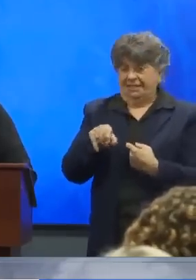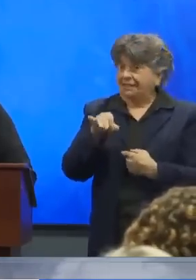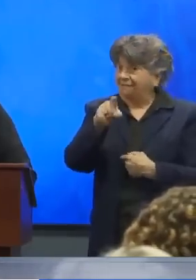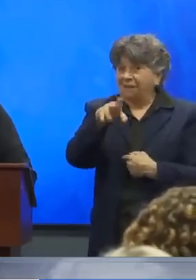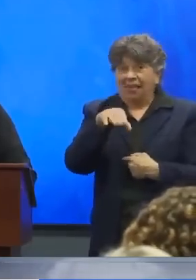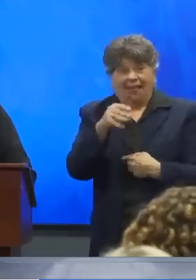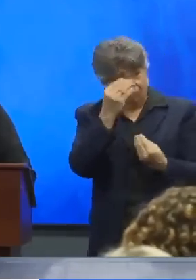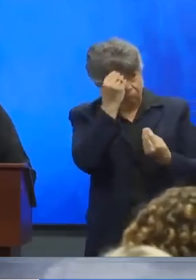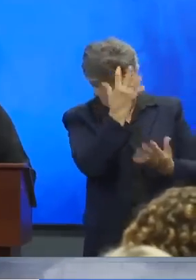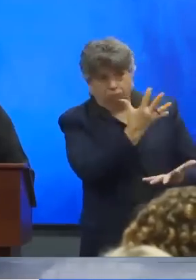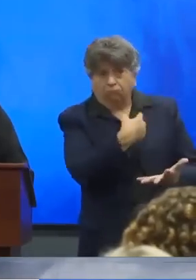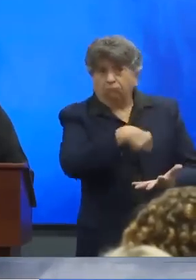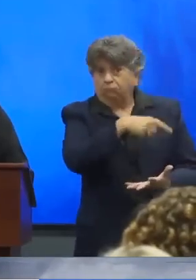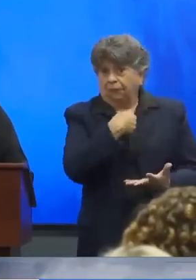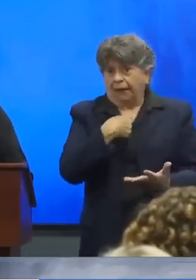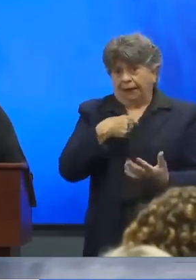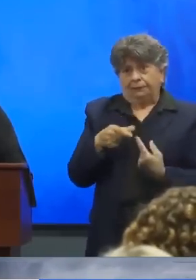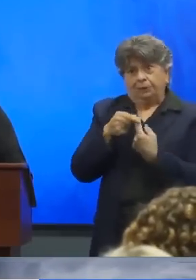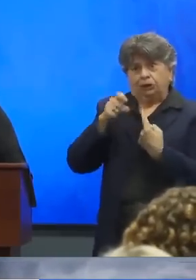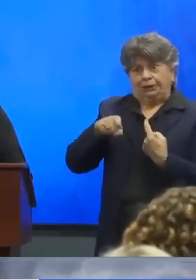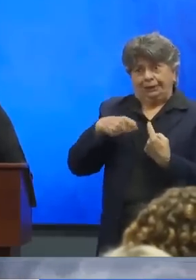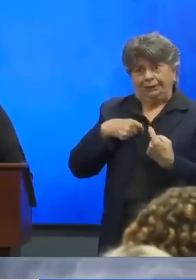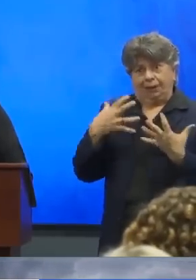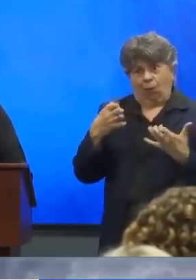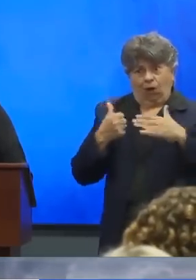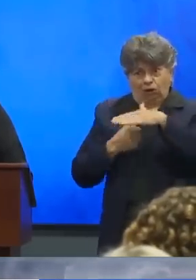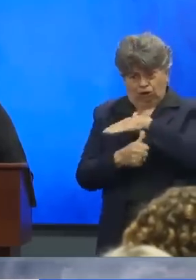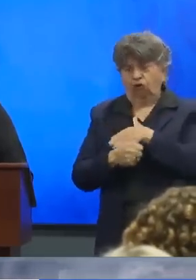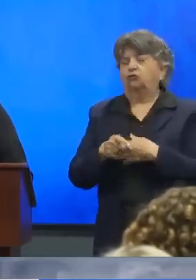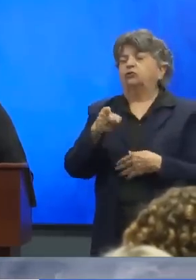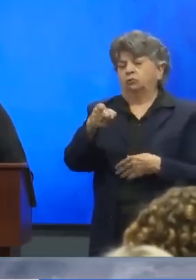County Information Center line at